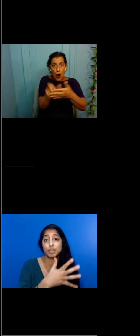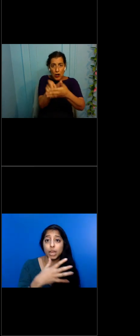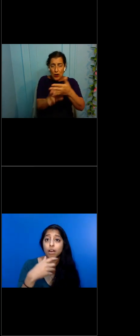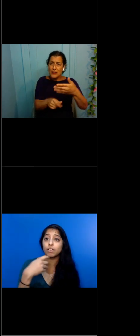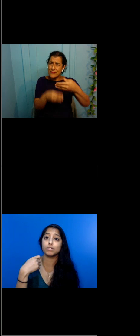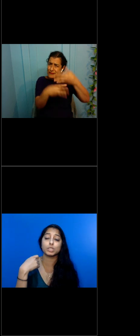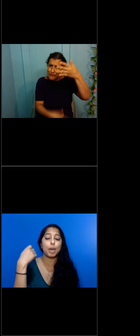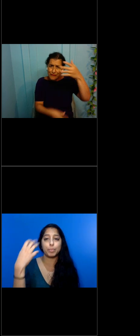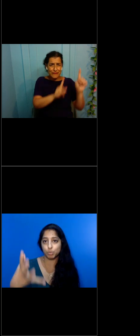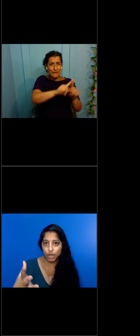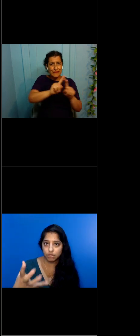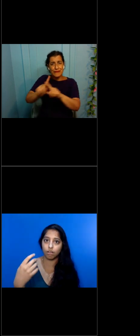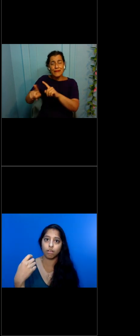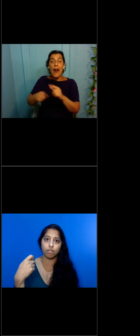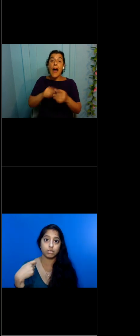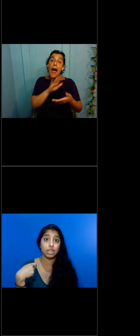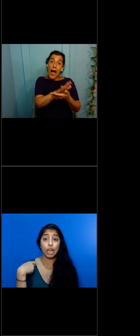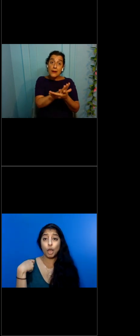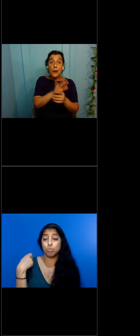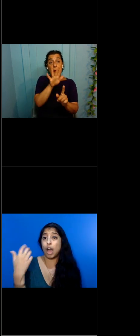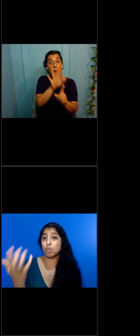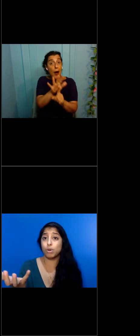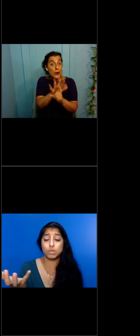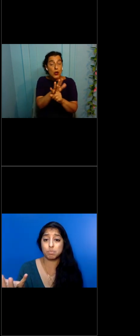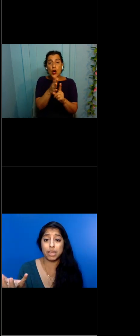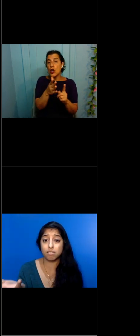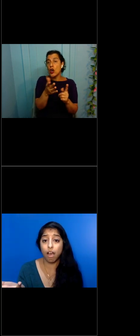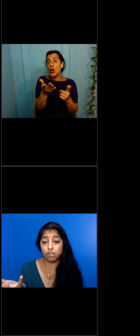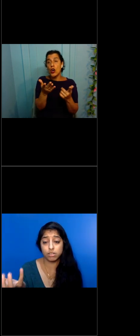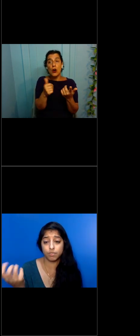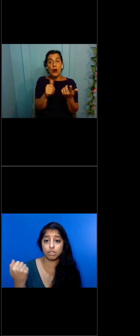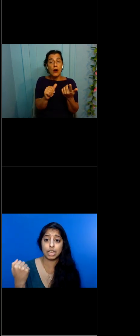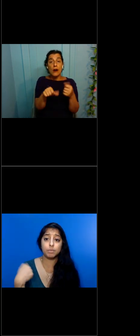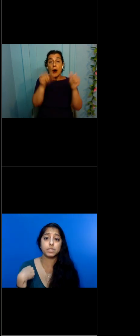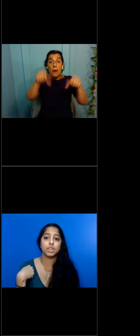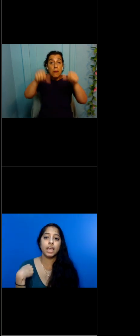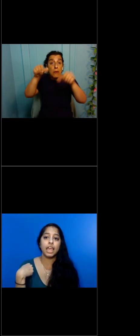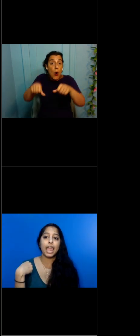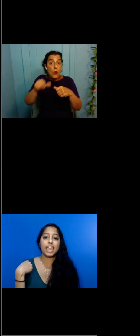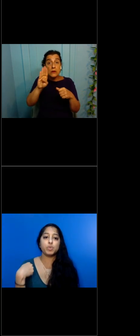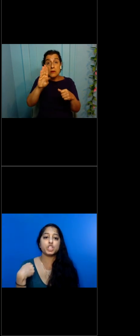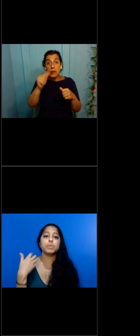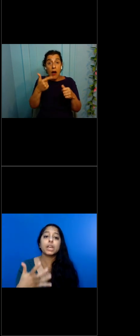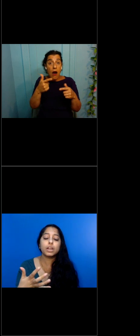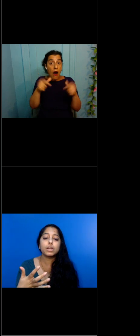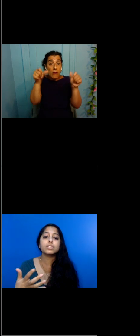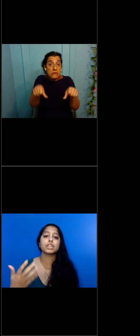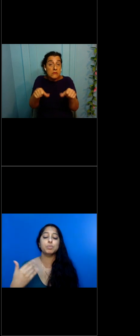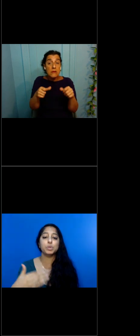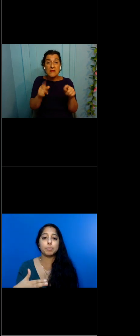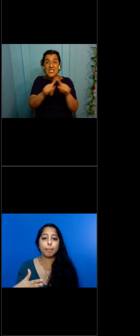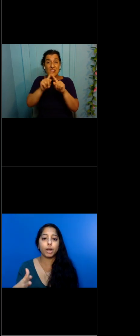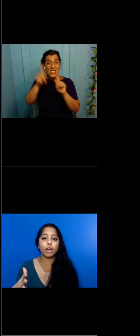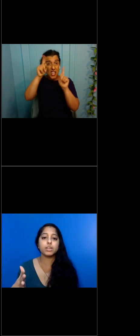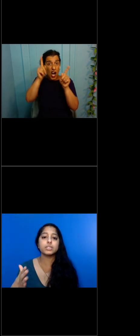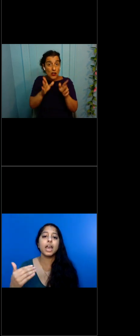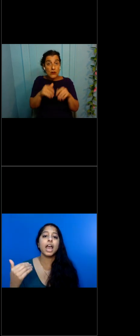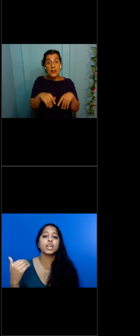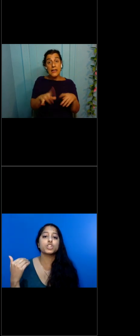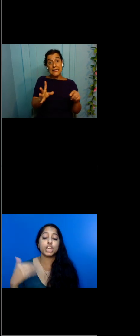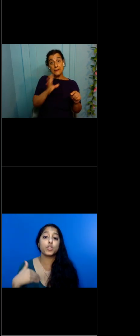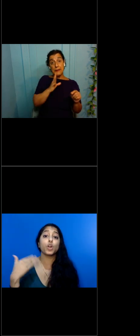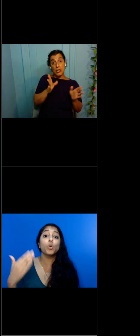including academic articles, popular press articles, blog posts by scholars of all types, in which speakers, community